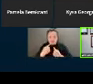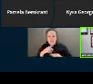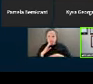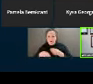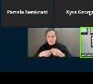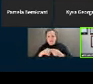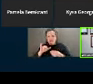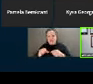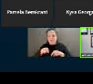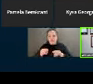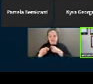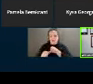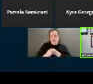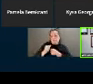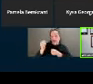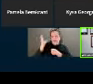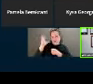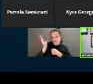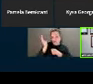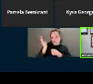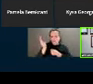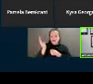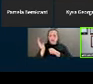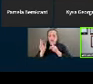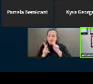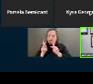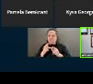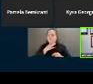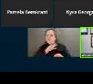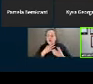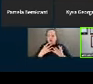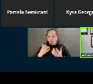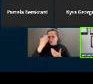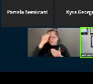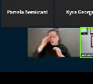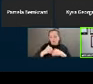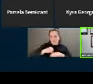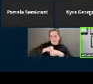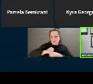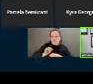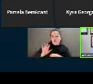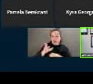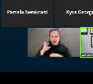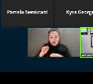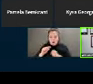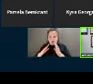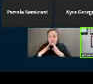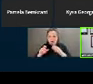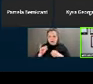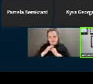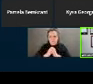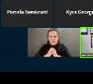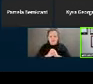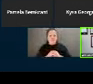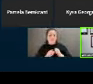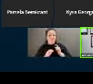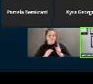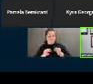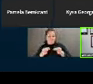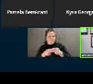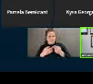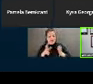I'll pivot here just to quickly show the sort of structure of the document. This slide here speaks to a